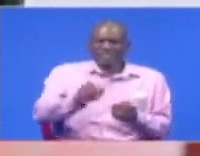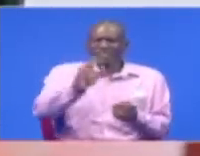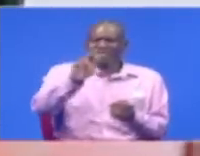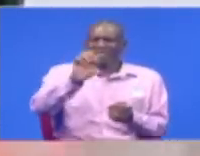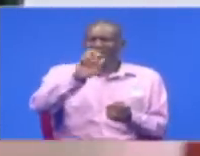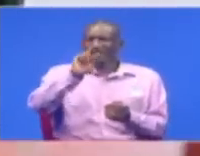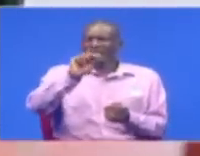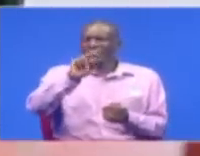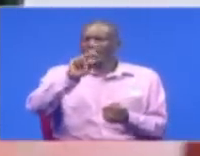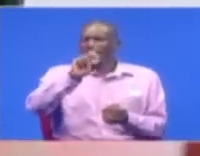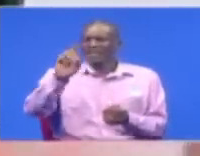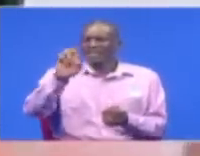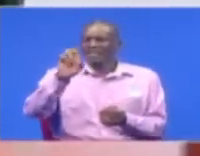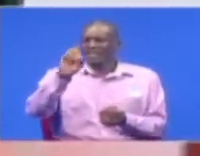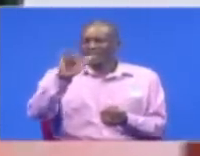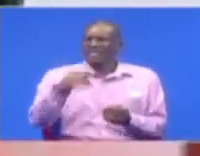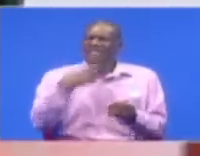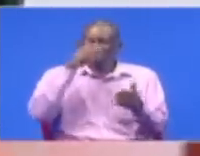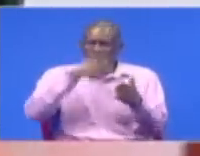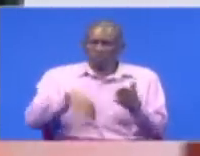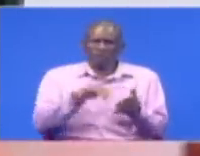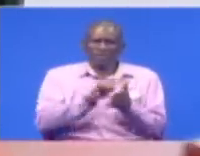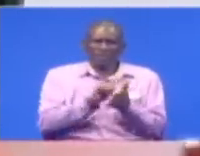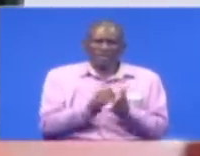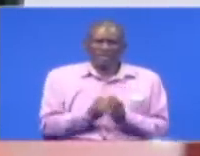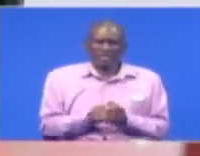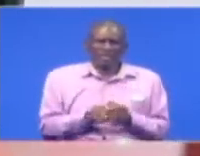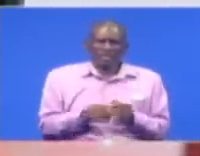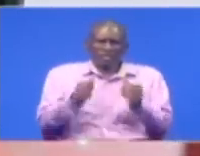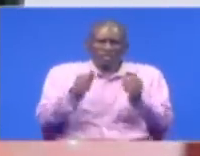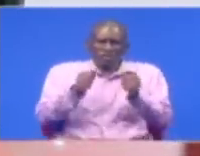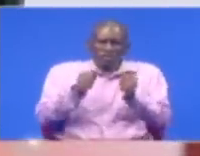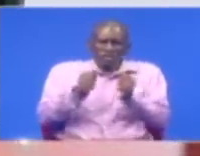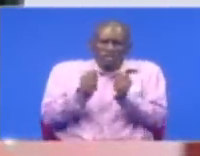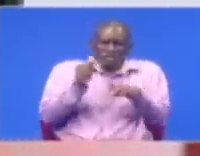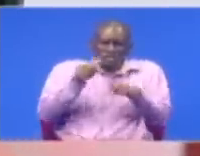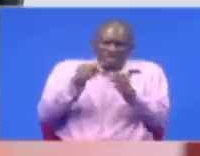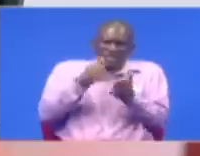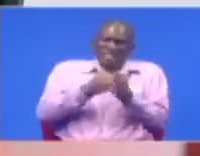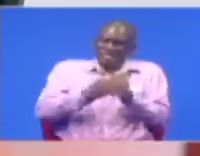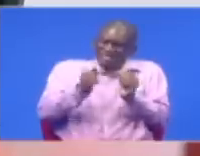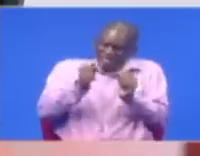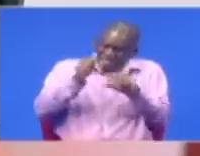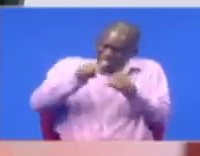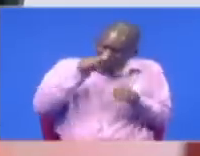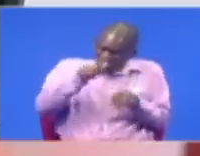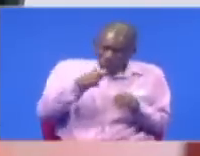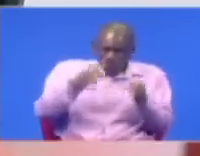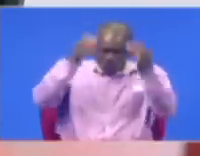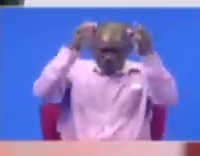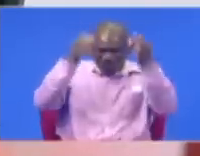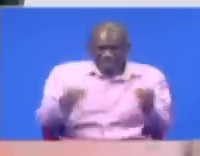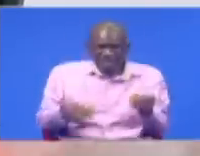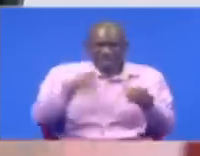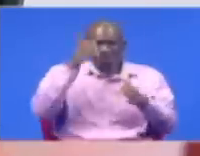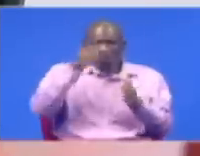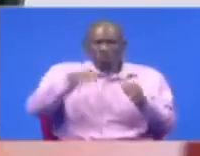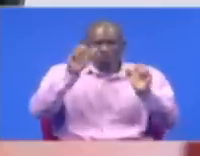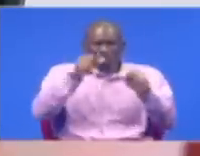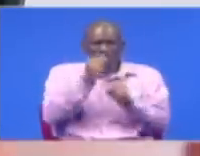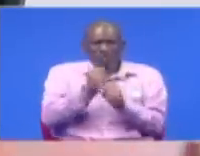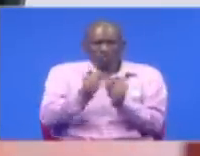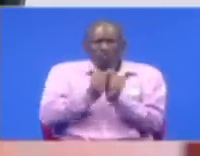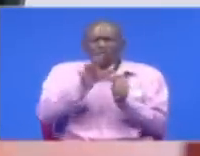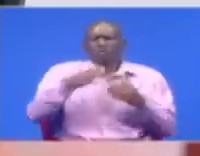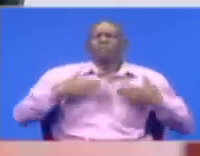said that it's within you to decide what you can do with